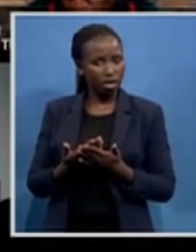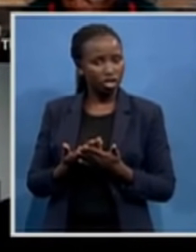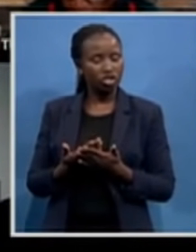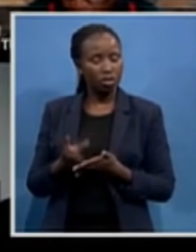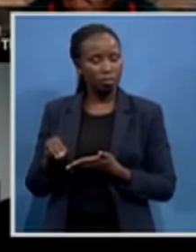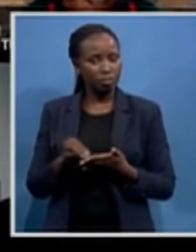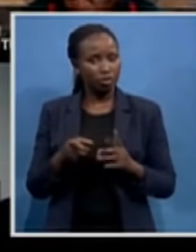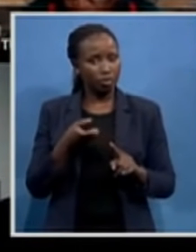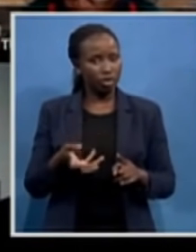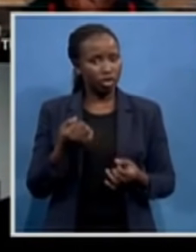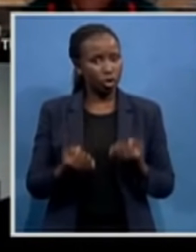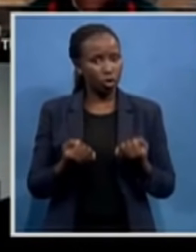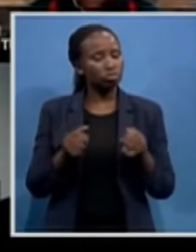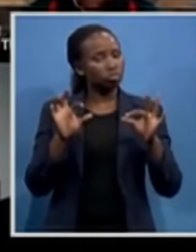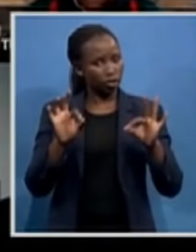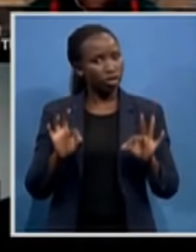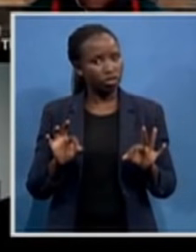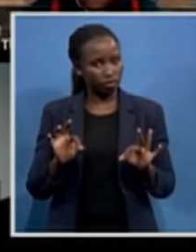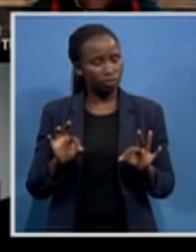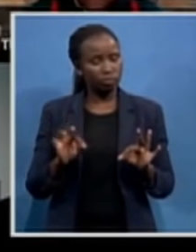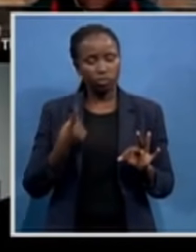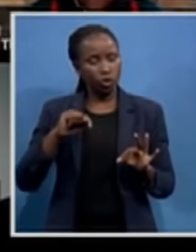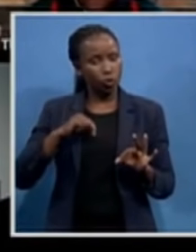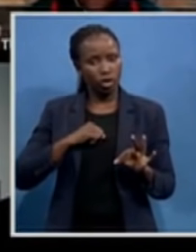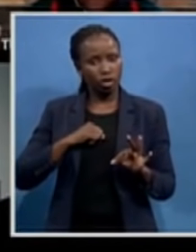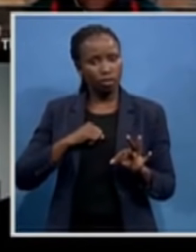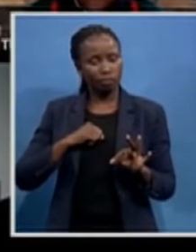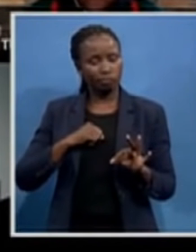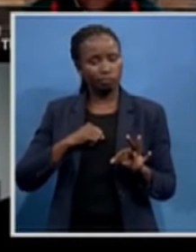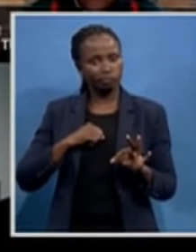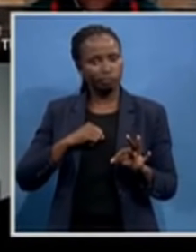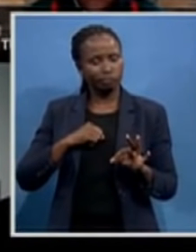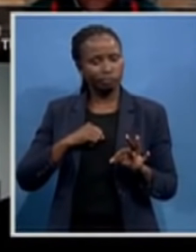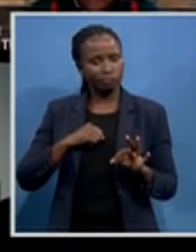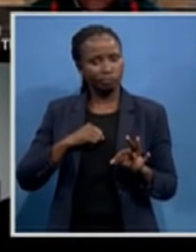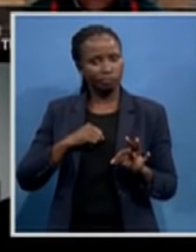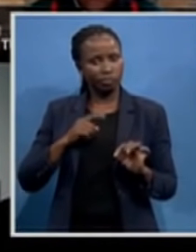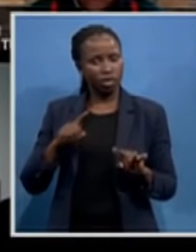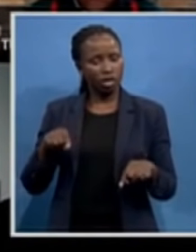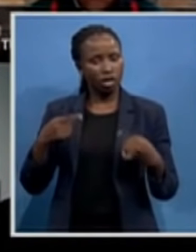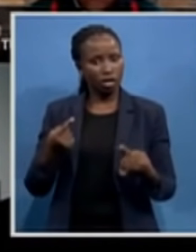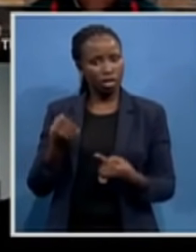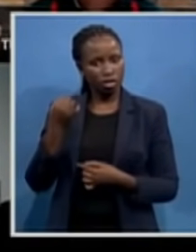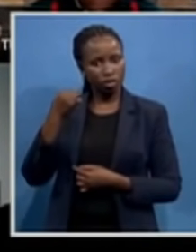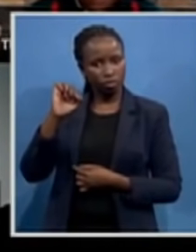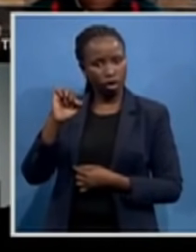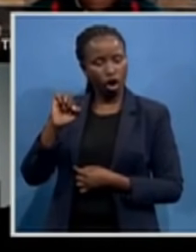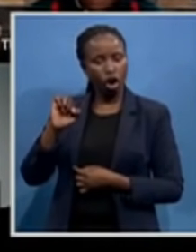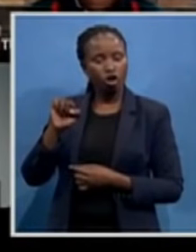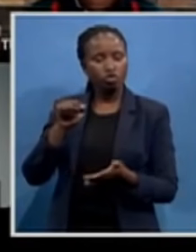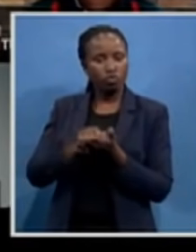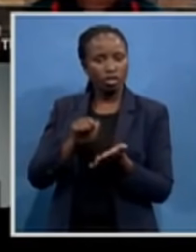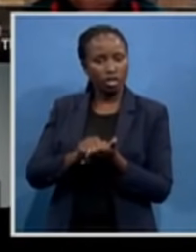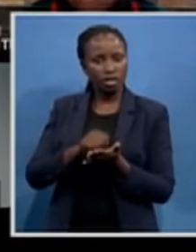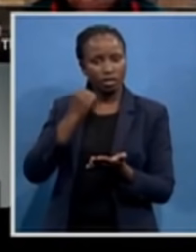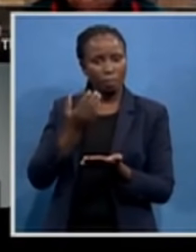a position we've not been placed in a position to make oral or written submissions. And we agree that it should therefore be struck